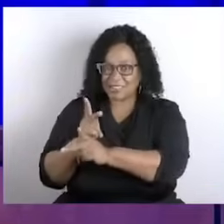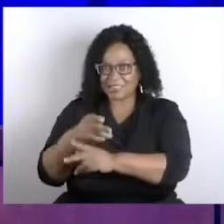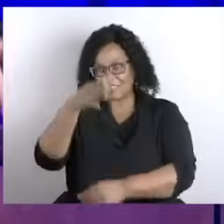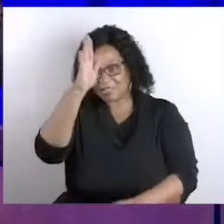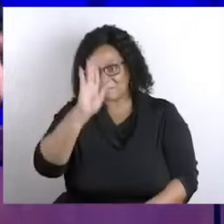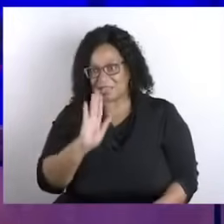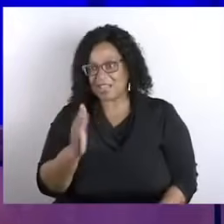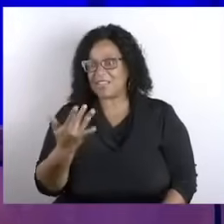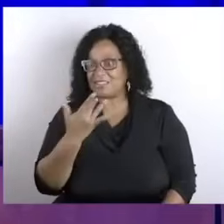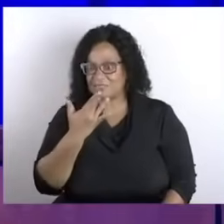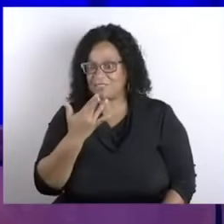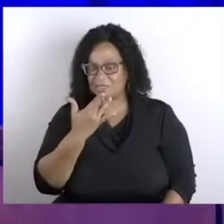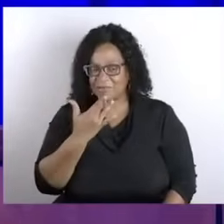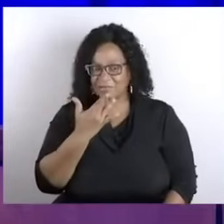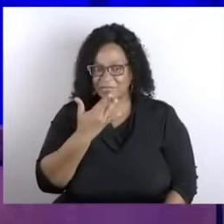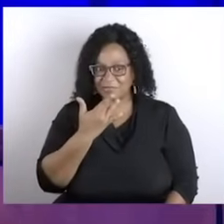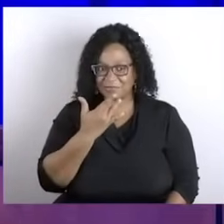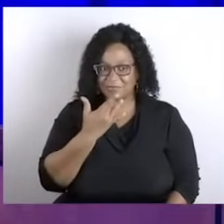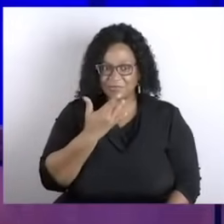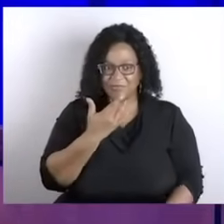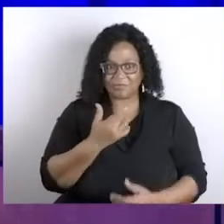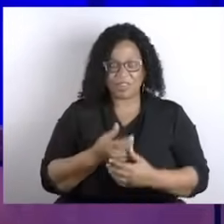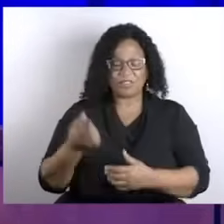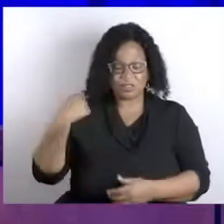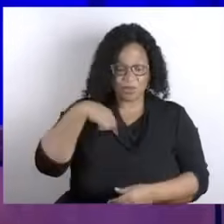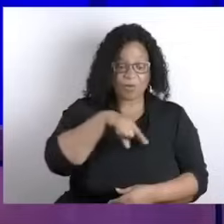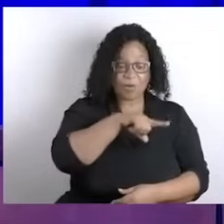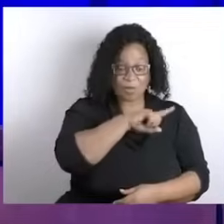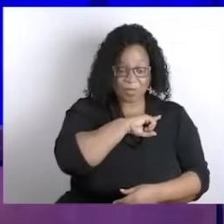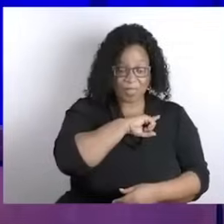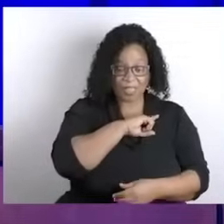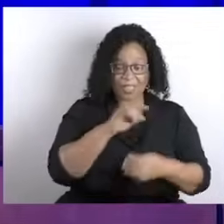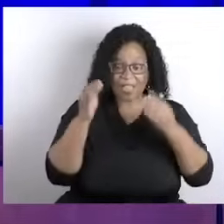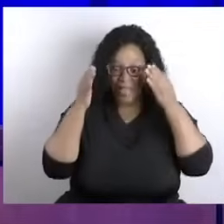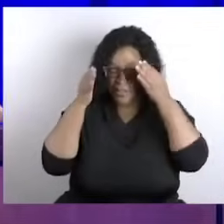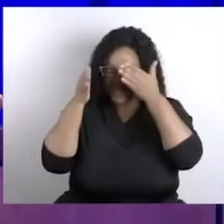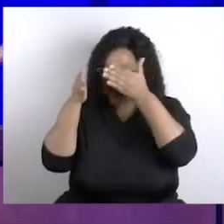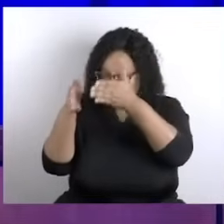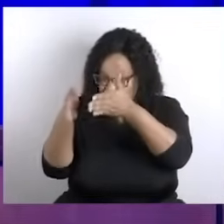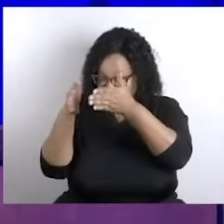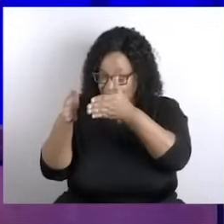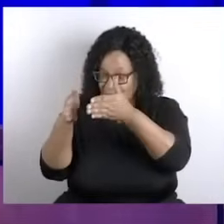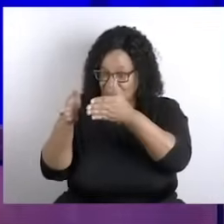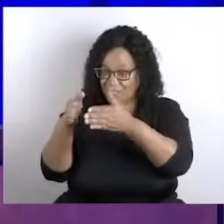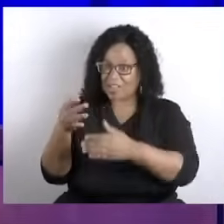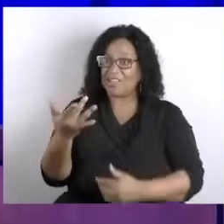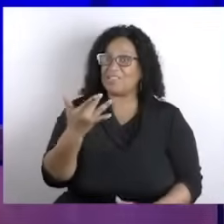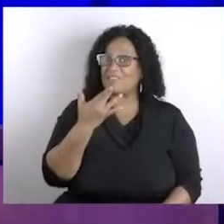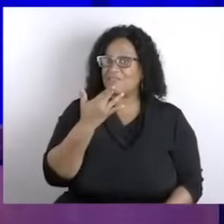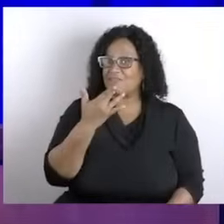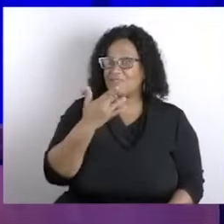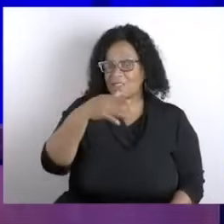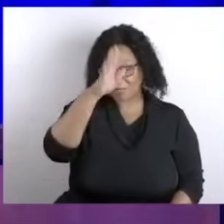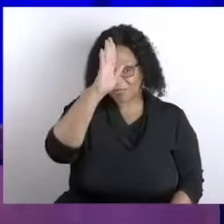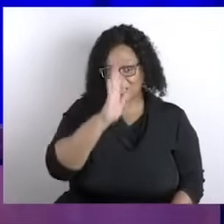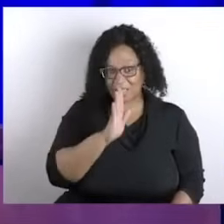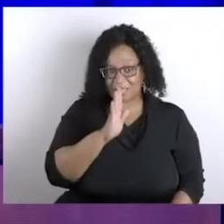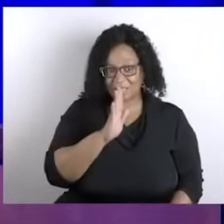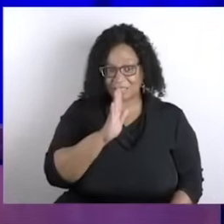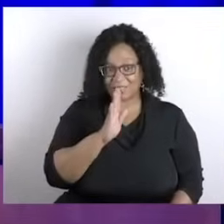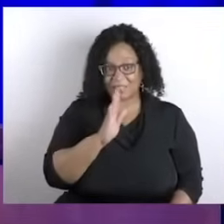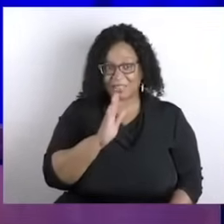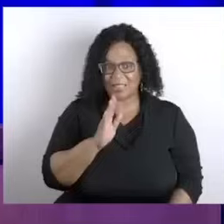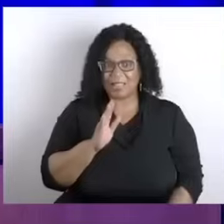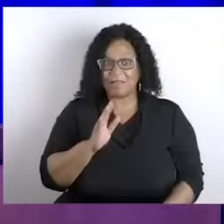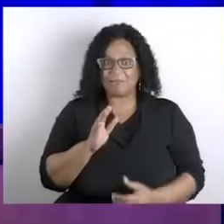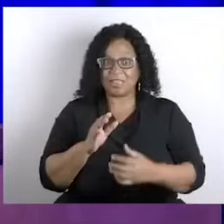me. We have to, you and I, have to concentrate on the favor of God, because that favor